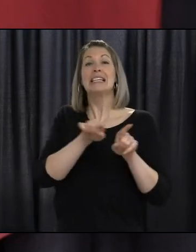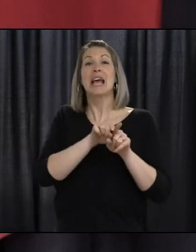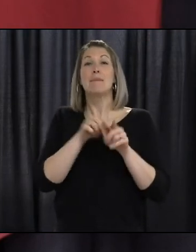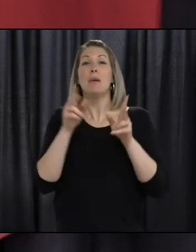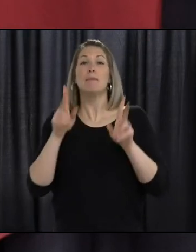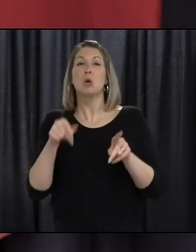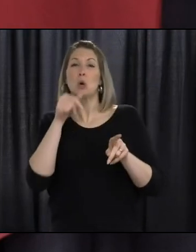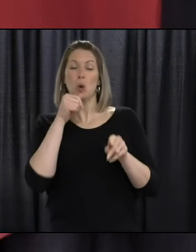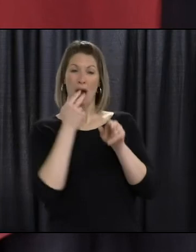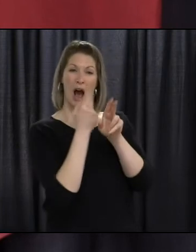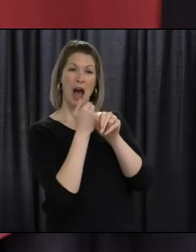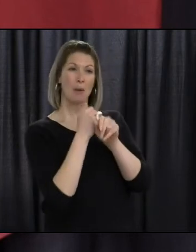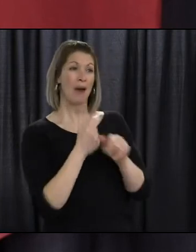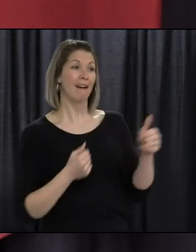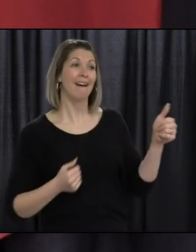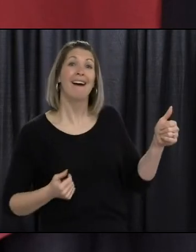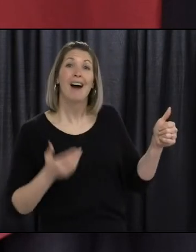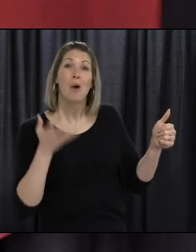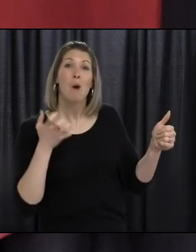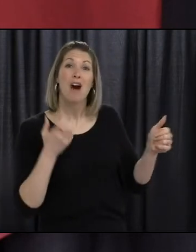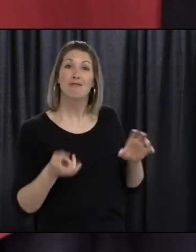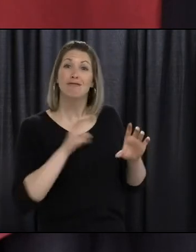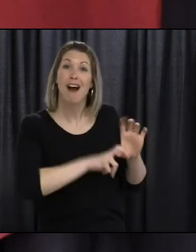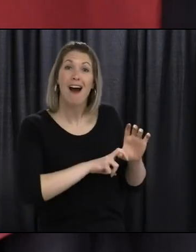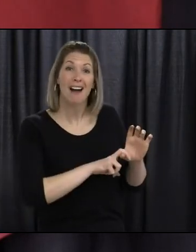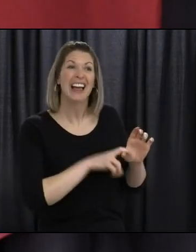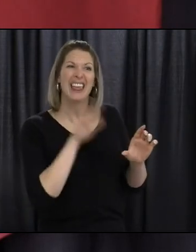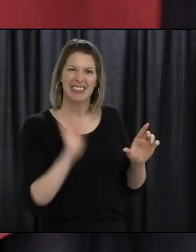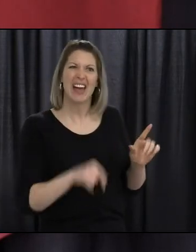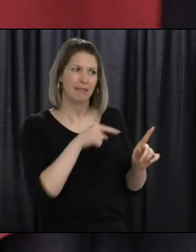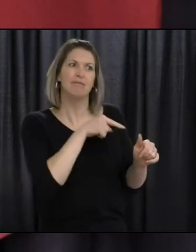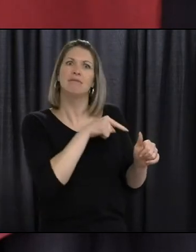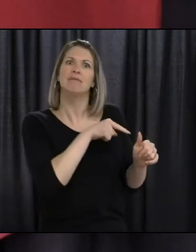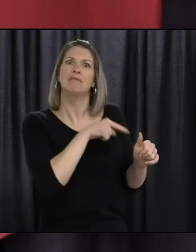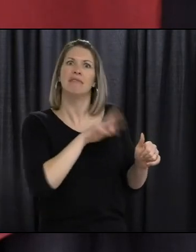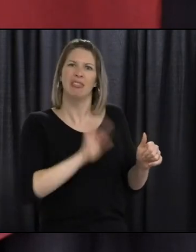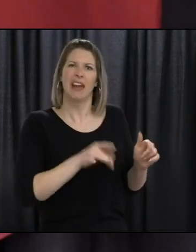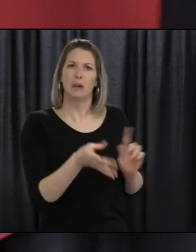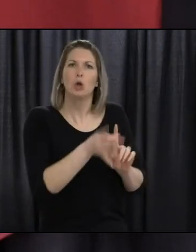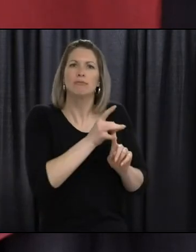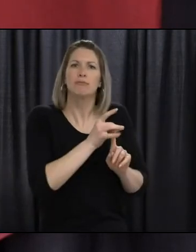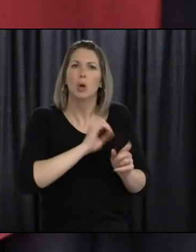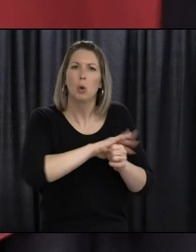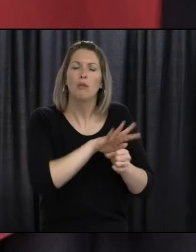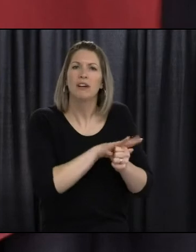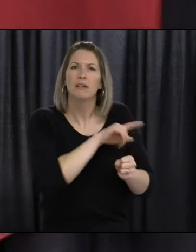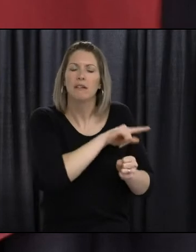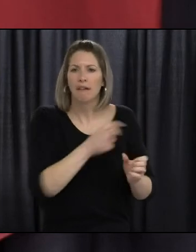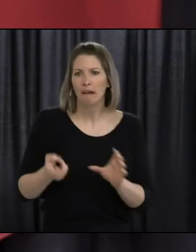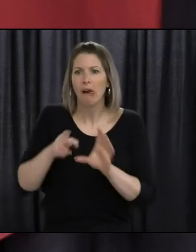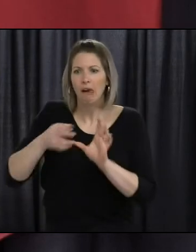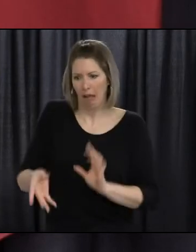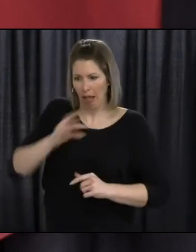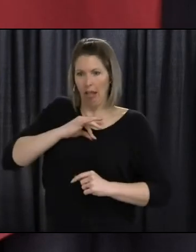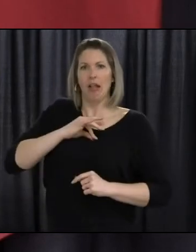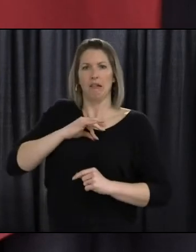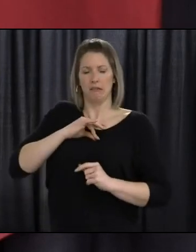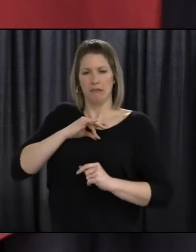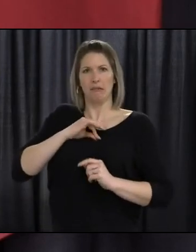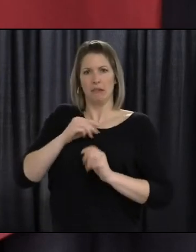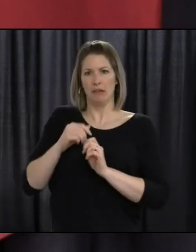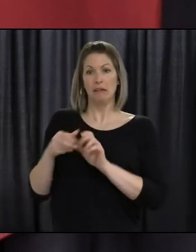Now, over the past few days, we've seen some anxious people in other parts of the world, and people have even taken to protests and saying,